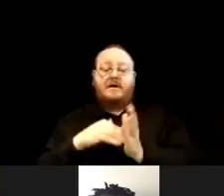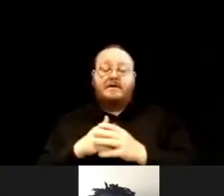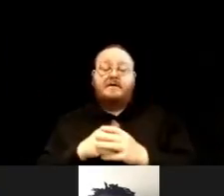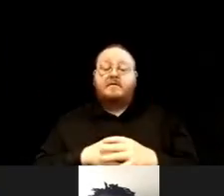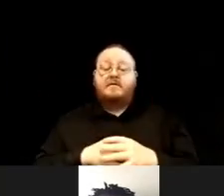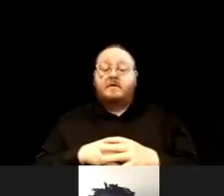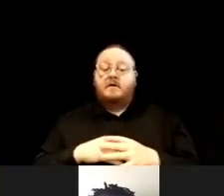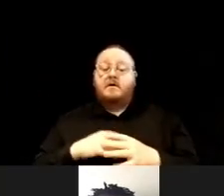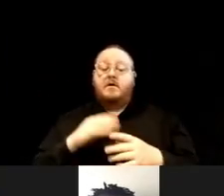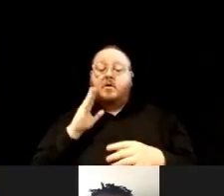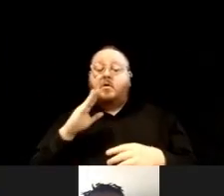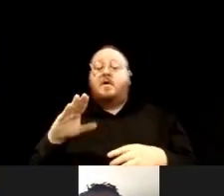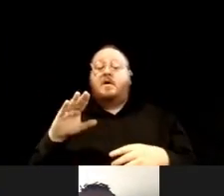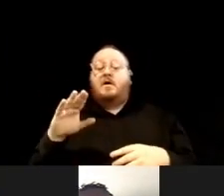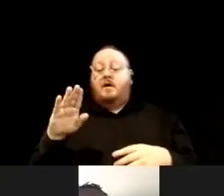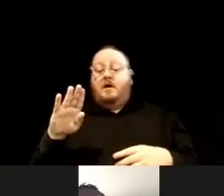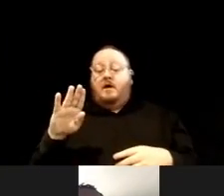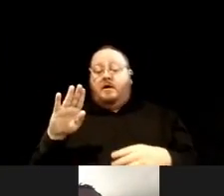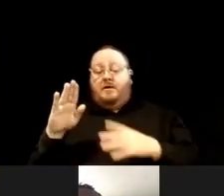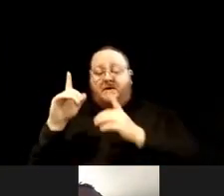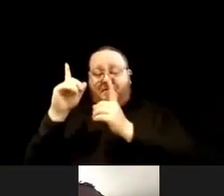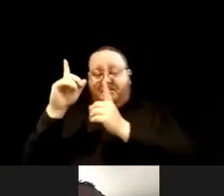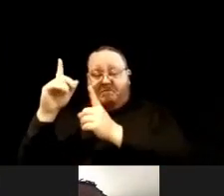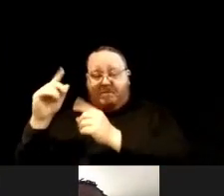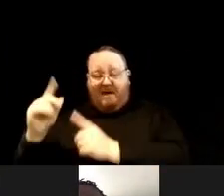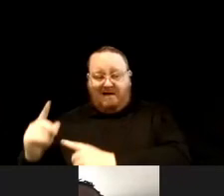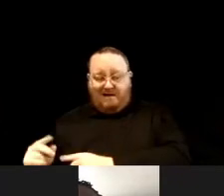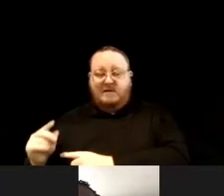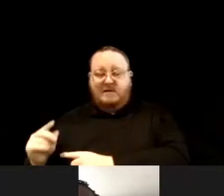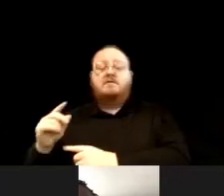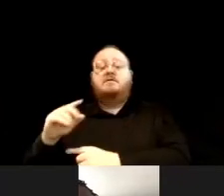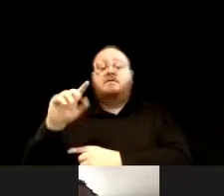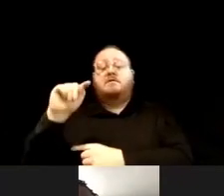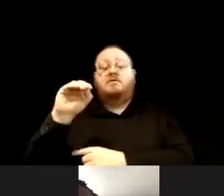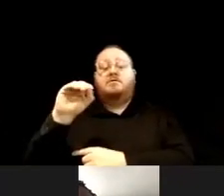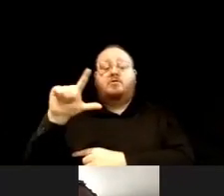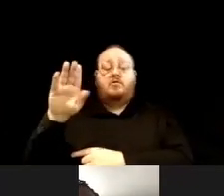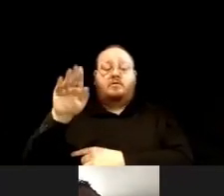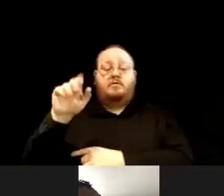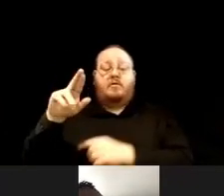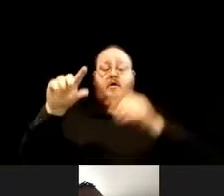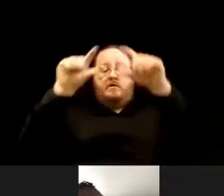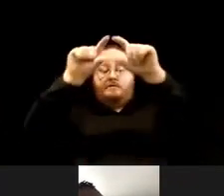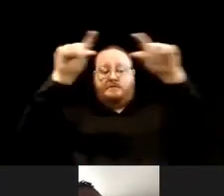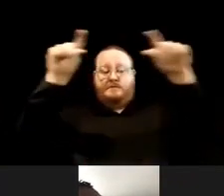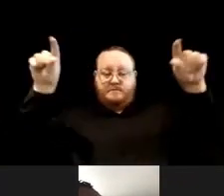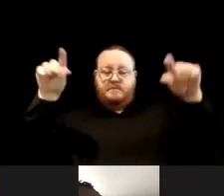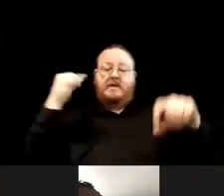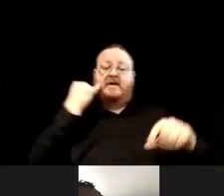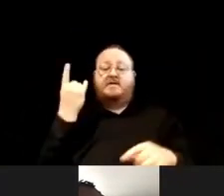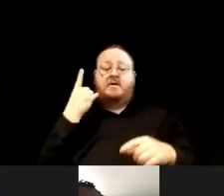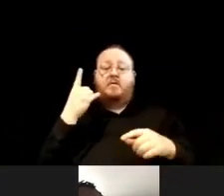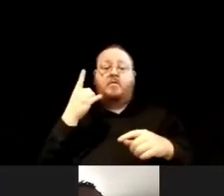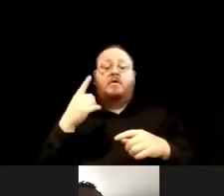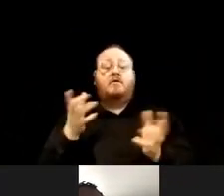have your toolbar across the top. Okay. Right. So if someone posts in the chat, it'll alert